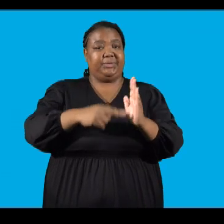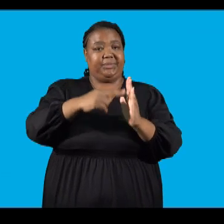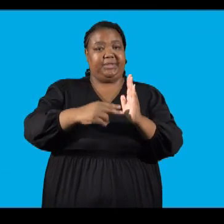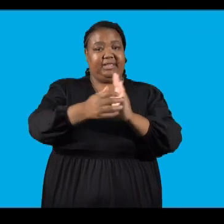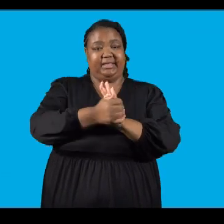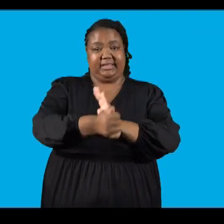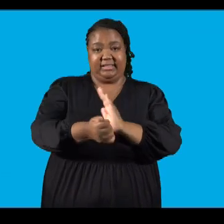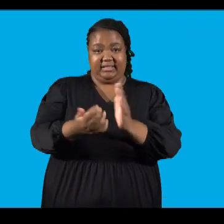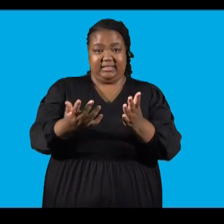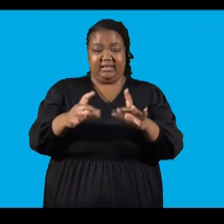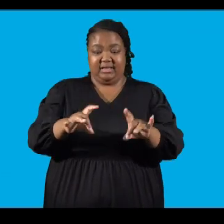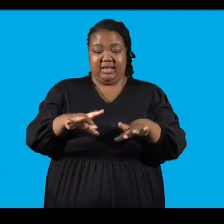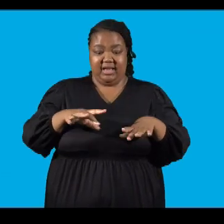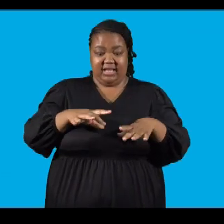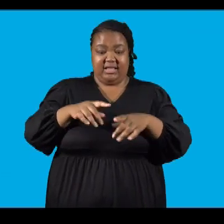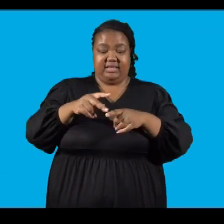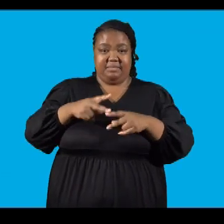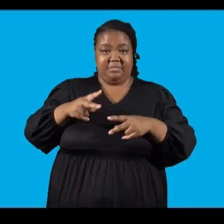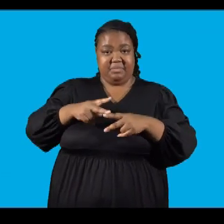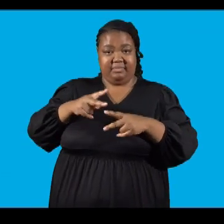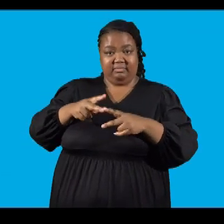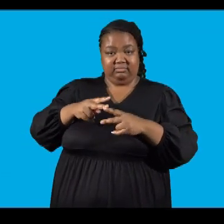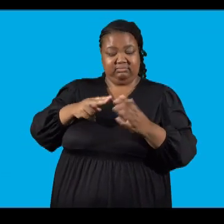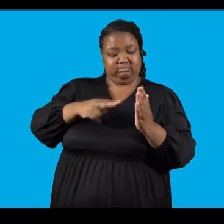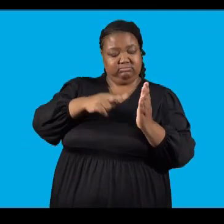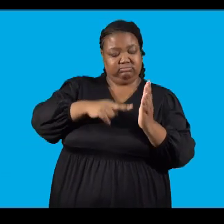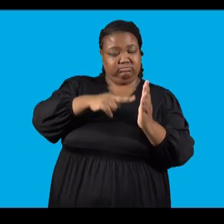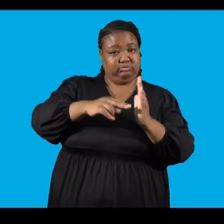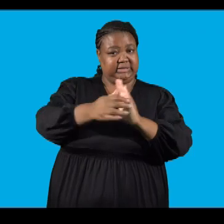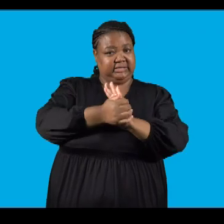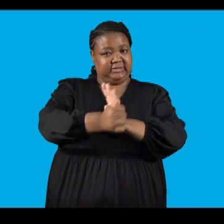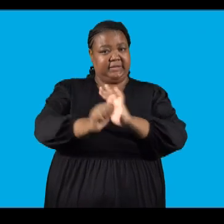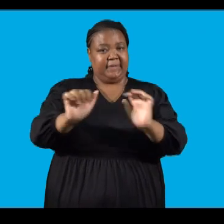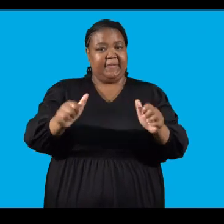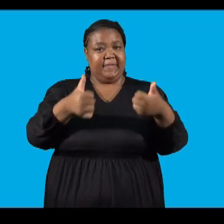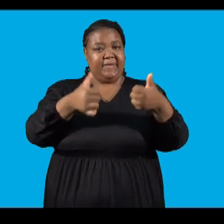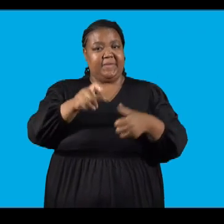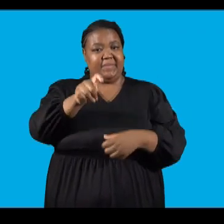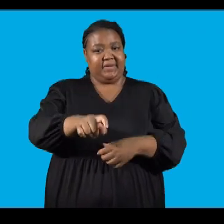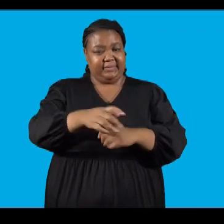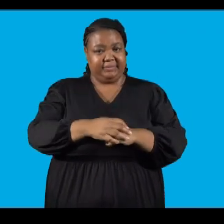reading skills. As you prepare yourself for the exam, you should have good reading skills.